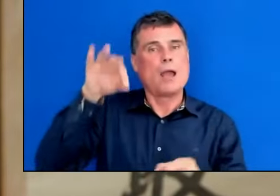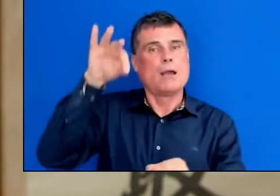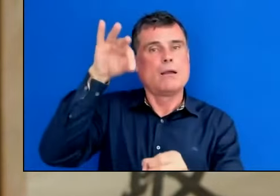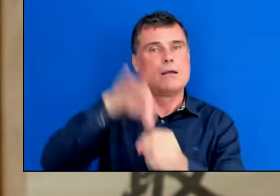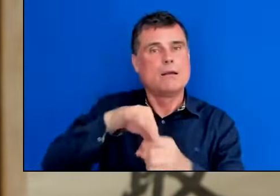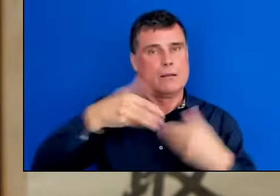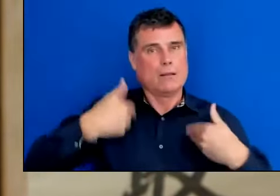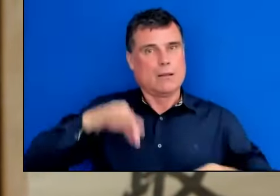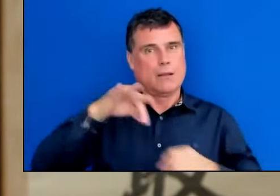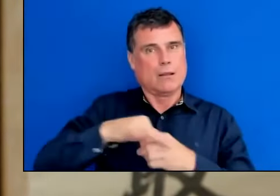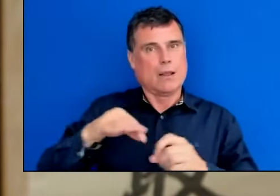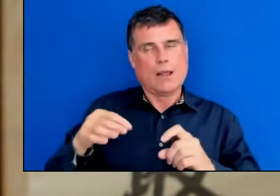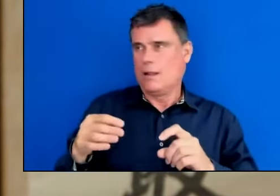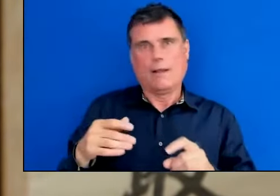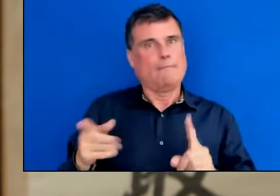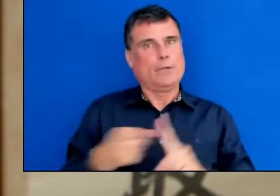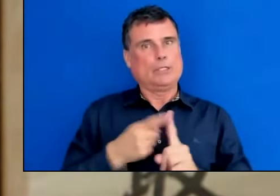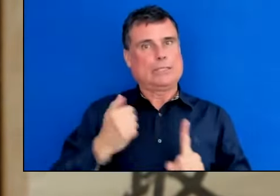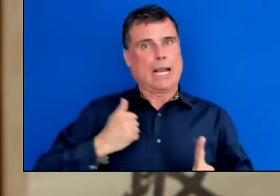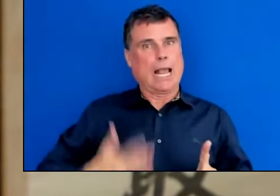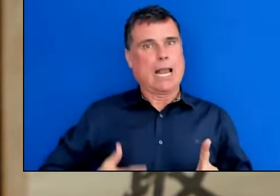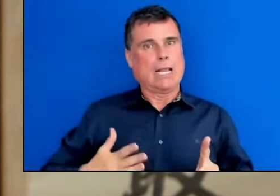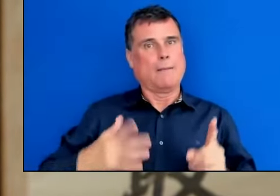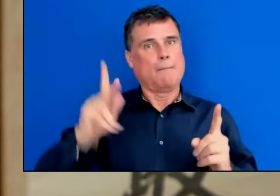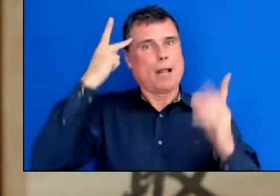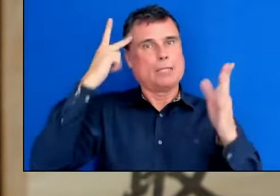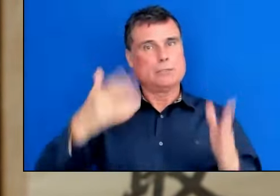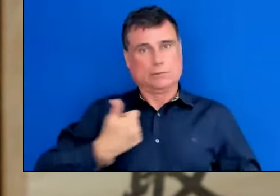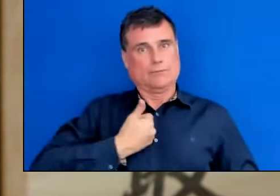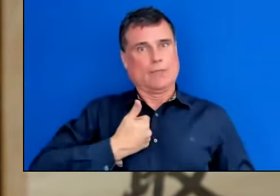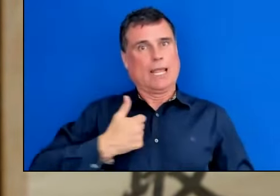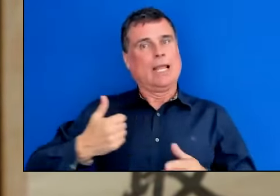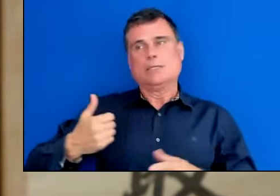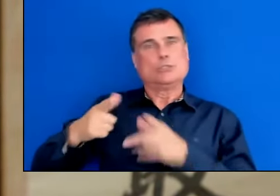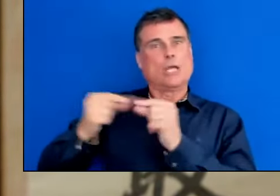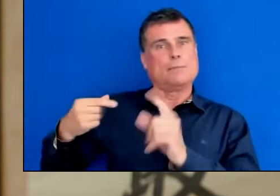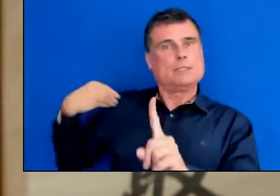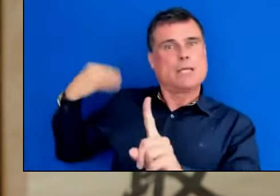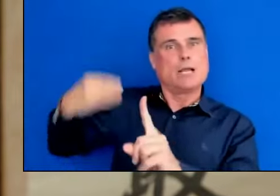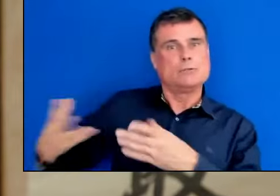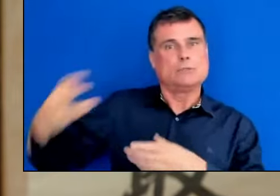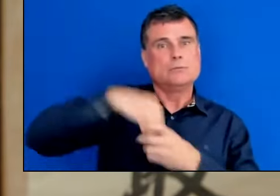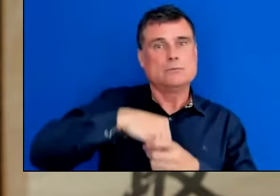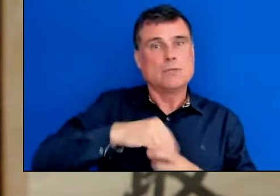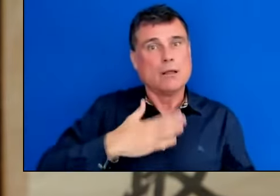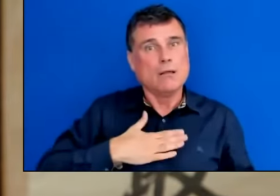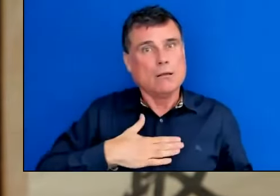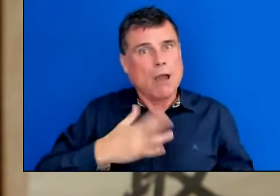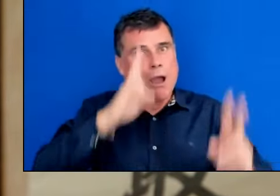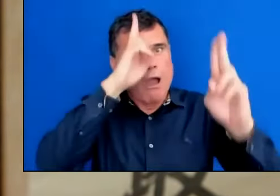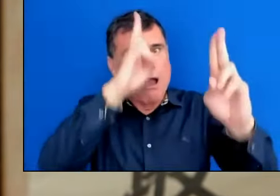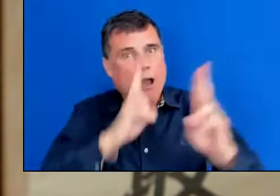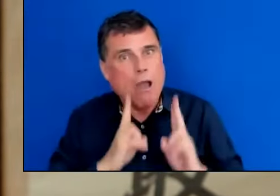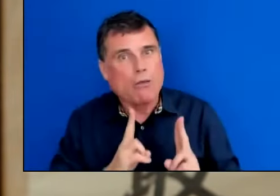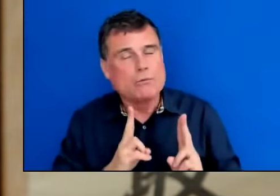descent to be elected to the Legislative Assembly of British Columbia. And that was quite an honor. And I think about...